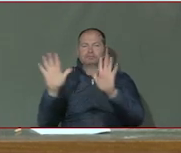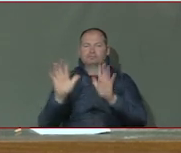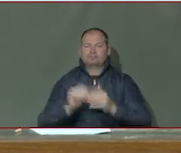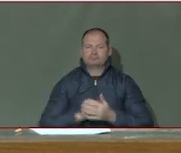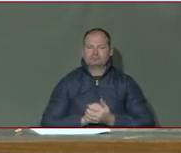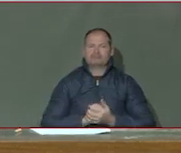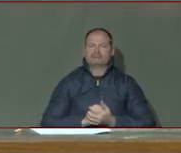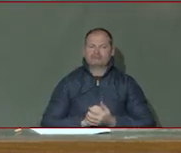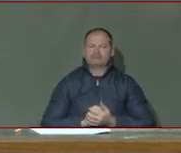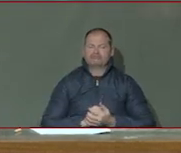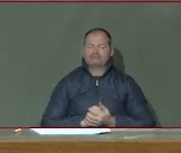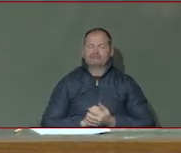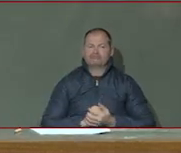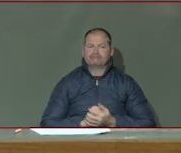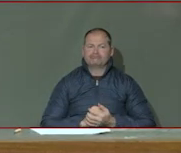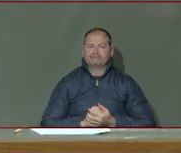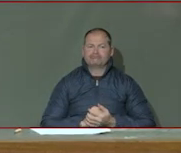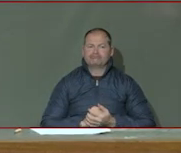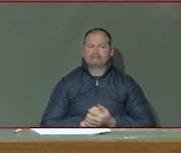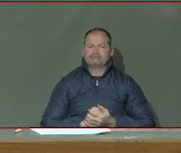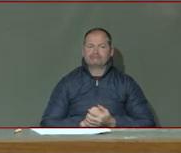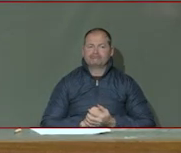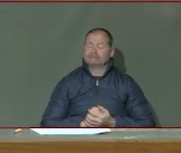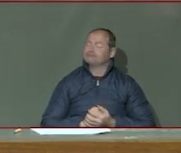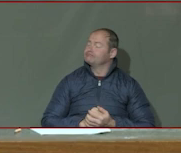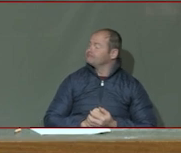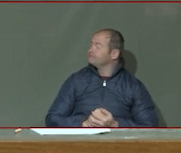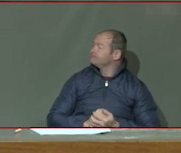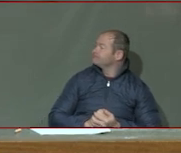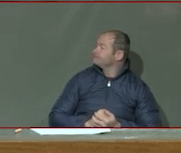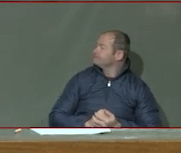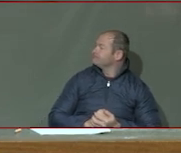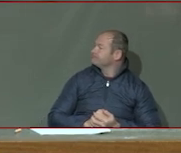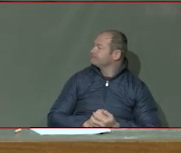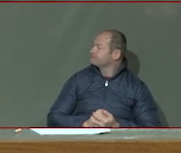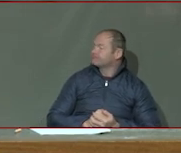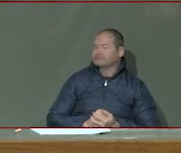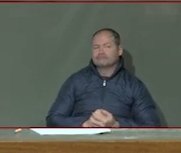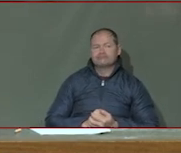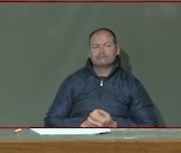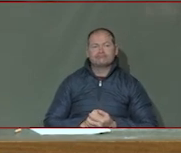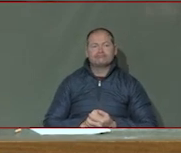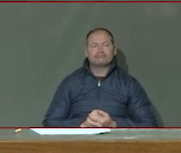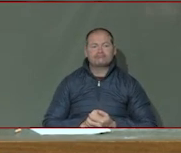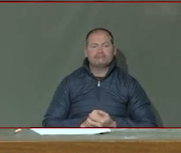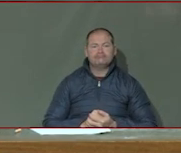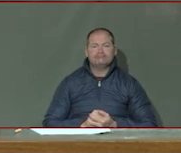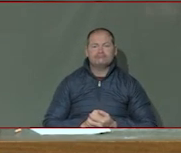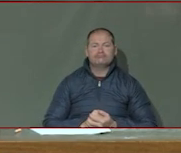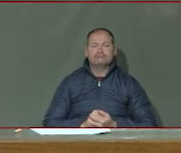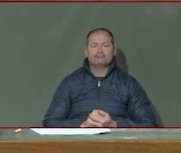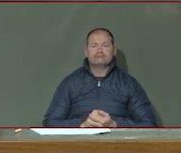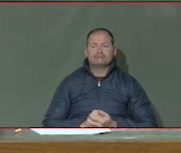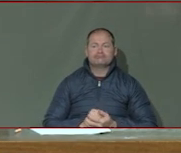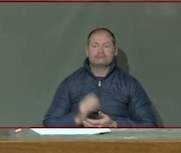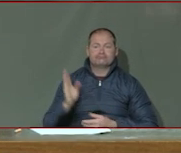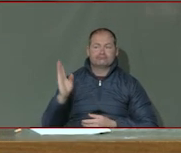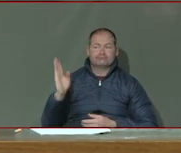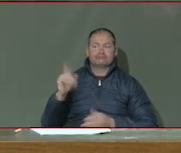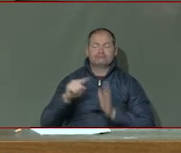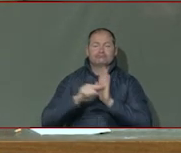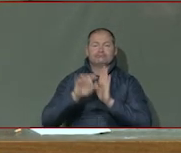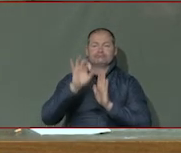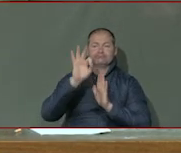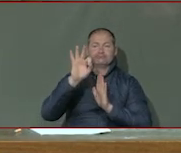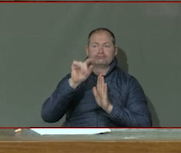So here we can say that y minus 13 is equal to negative 3 over